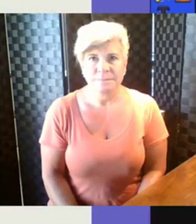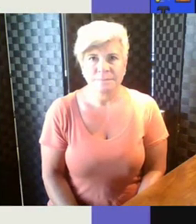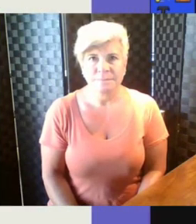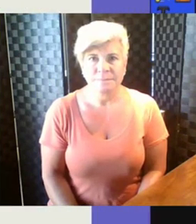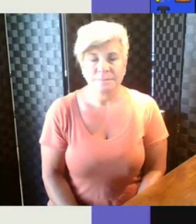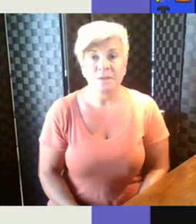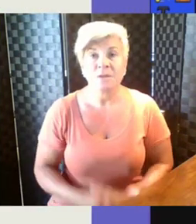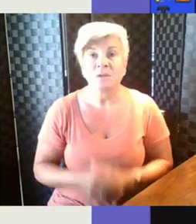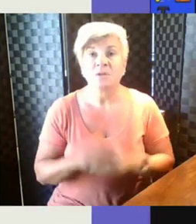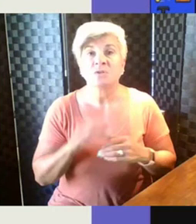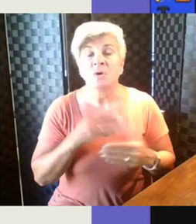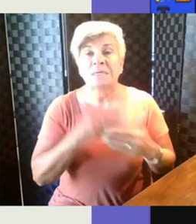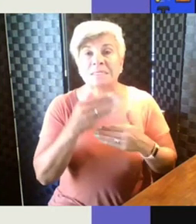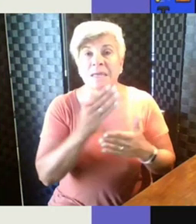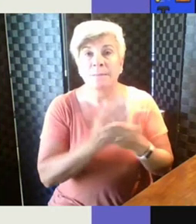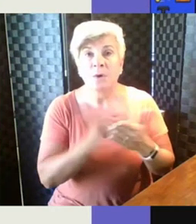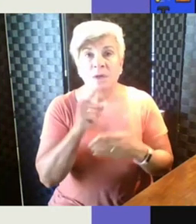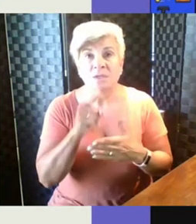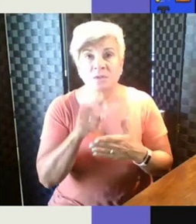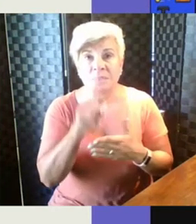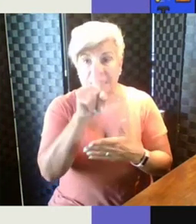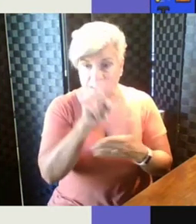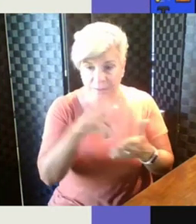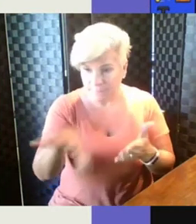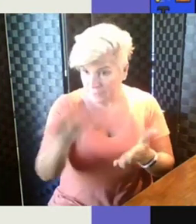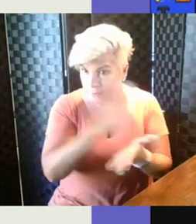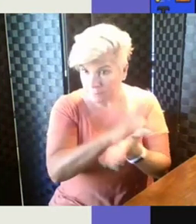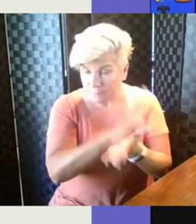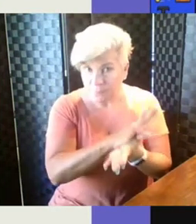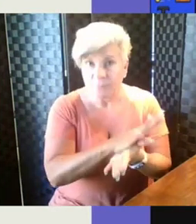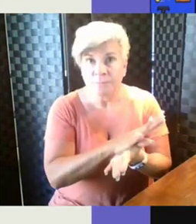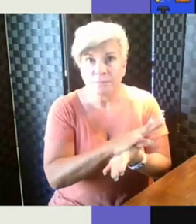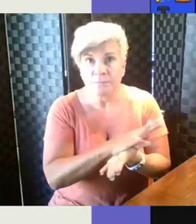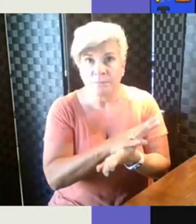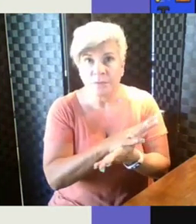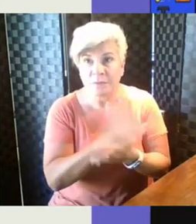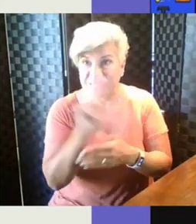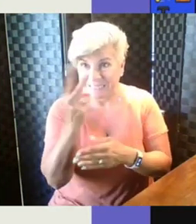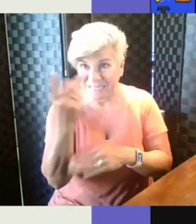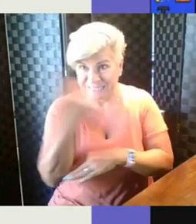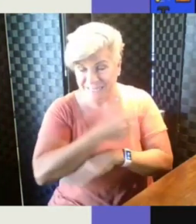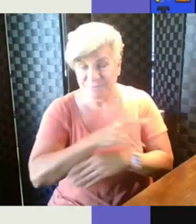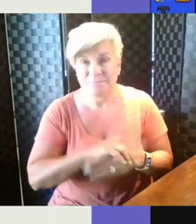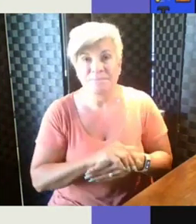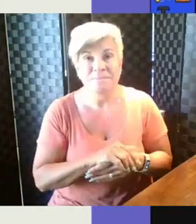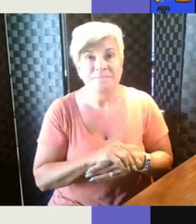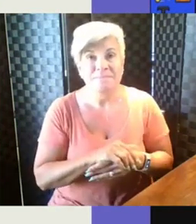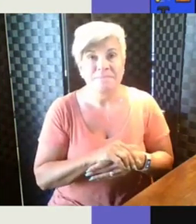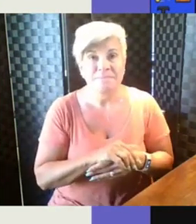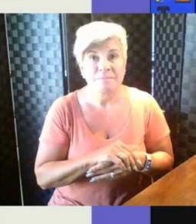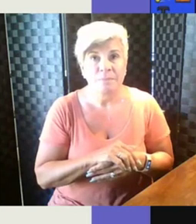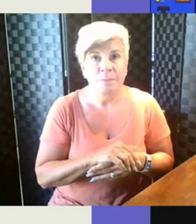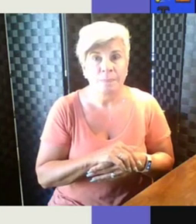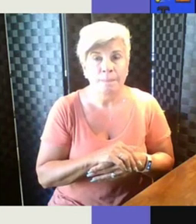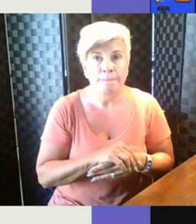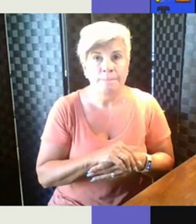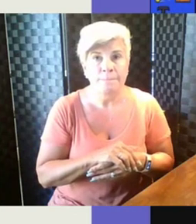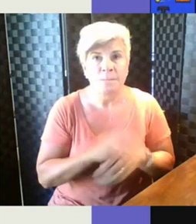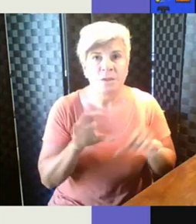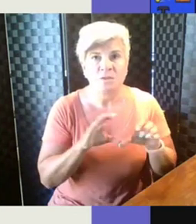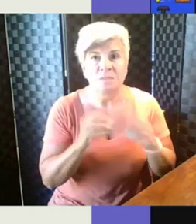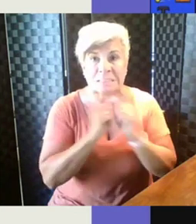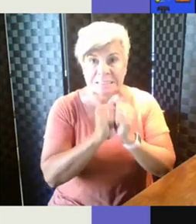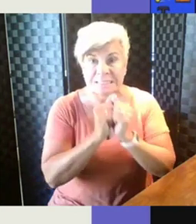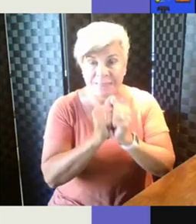All right, so for this next part, you're going to need the worksheet for day two, and we are going to do